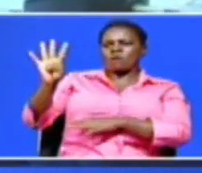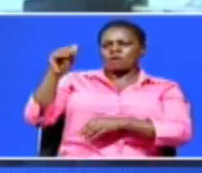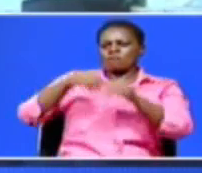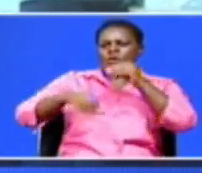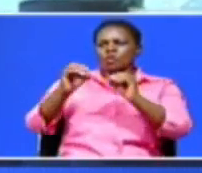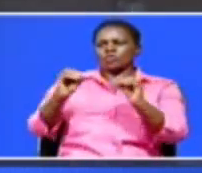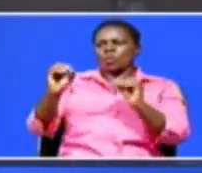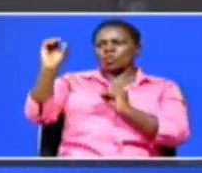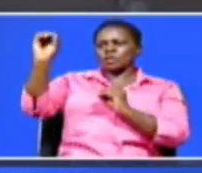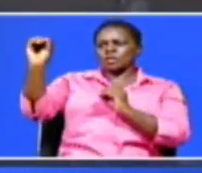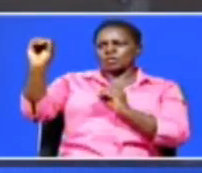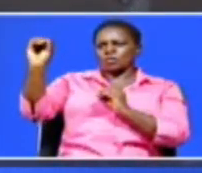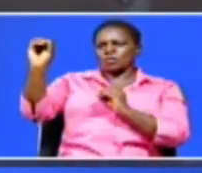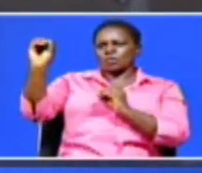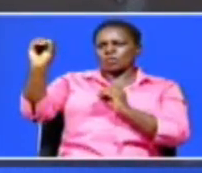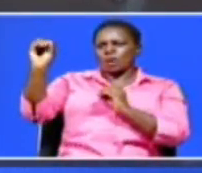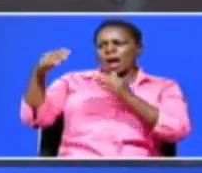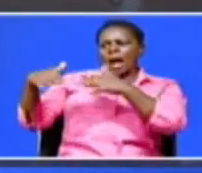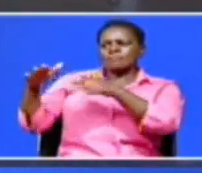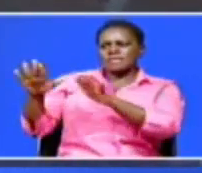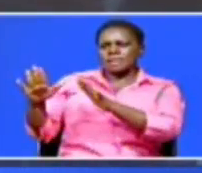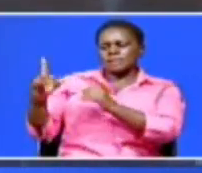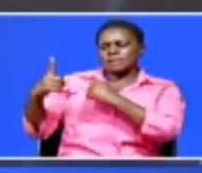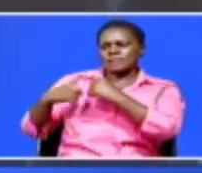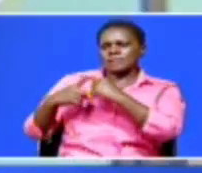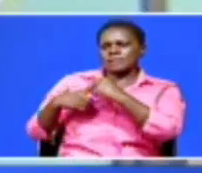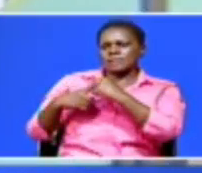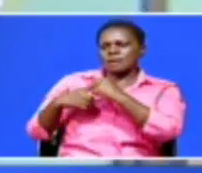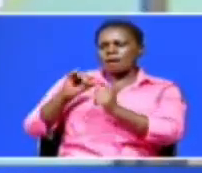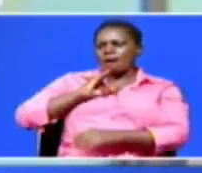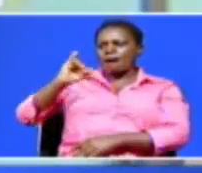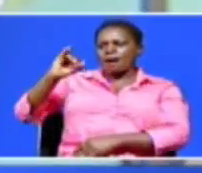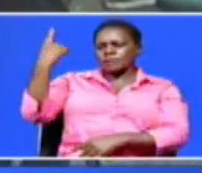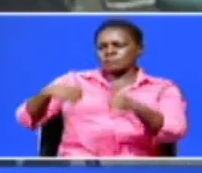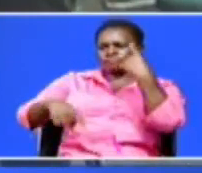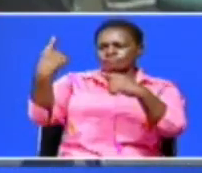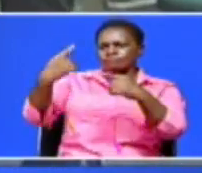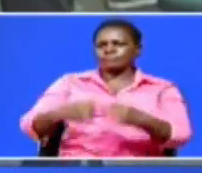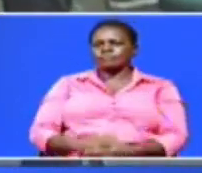voted, 0. Members absent, 6. The eyes have it.